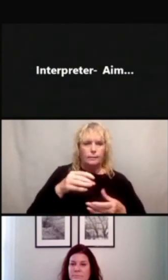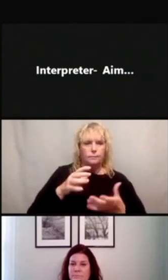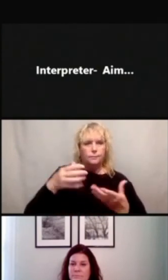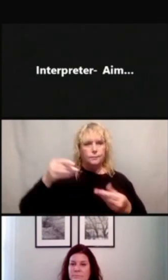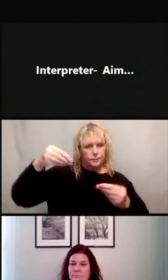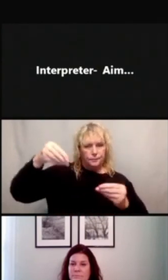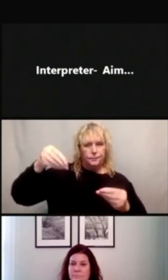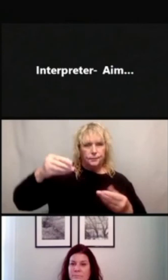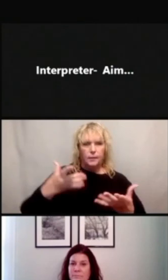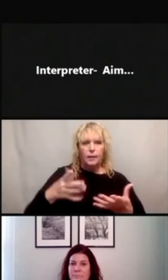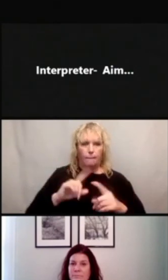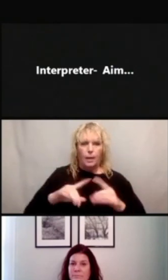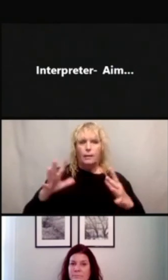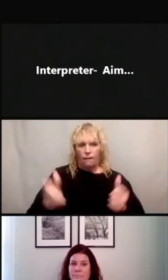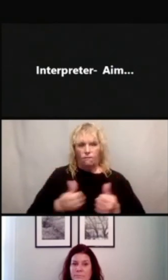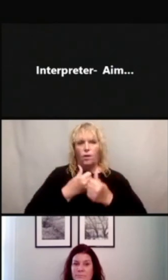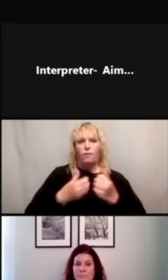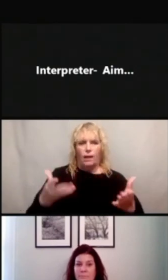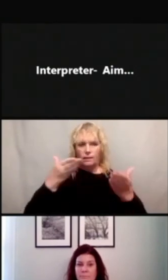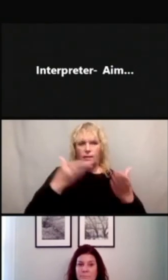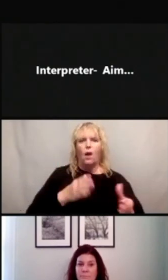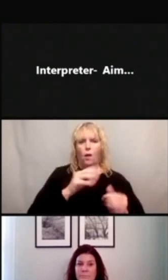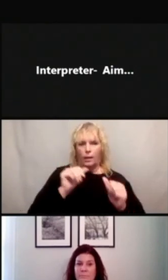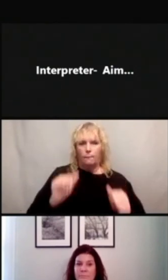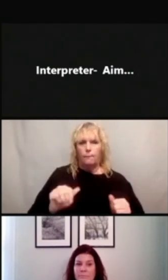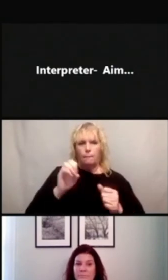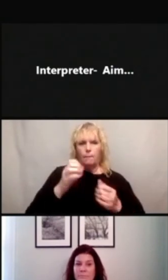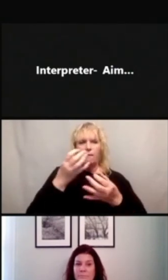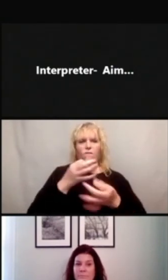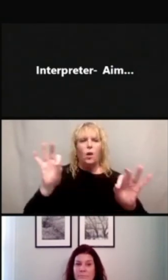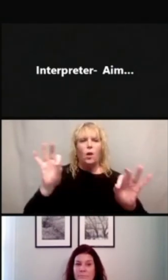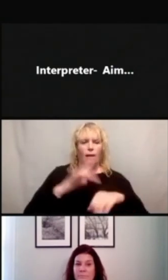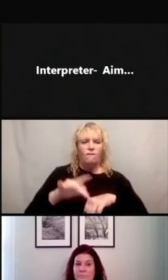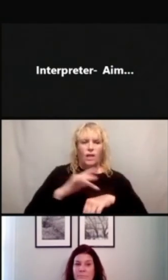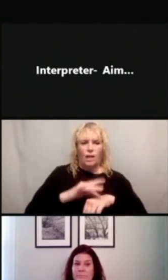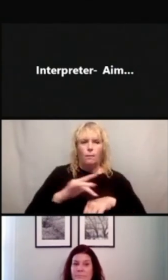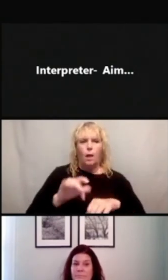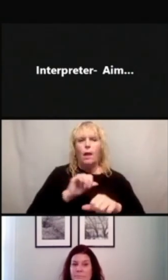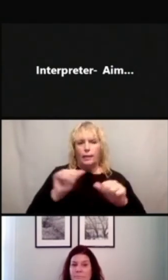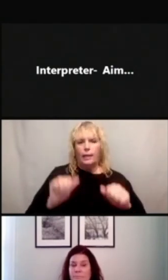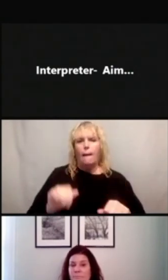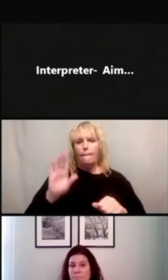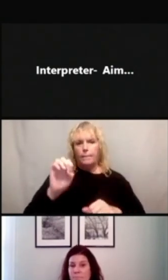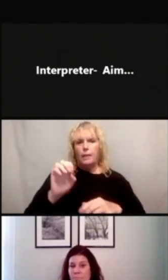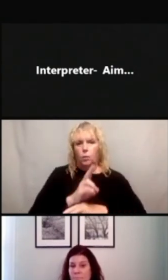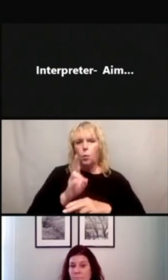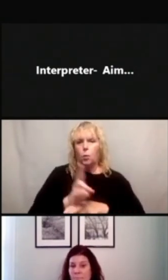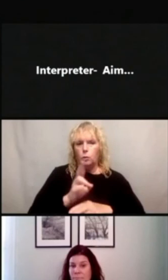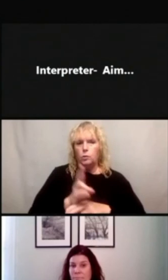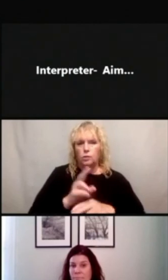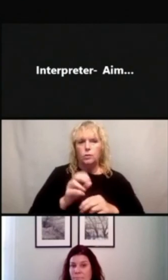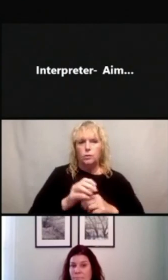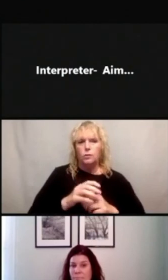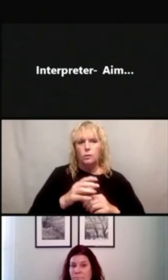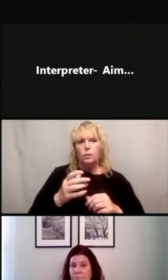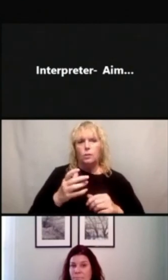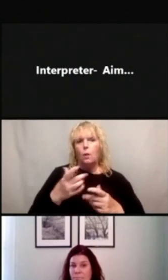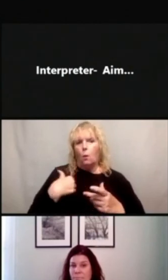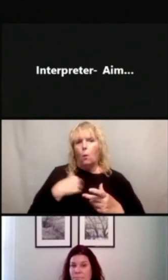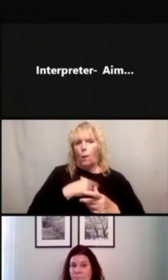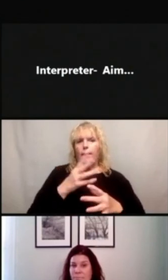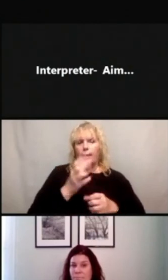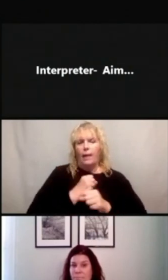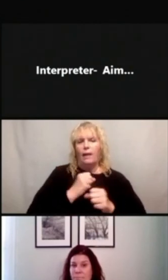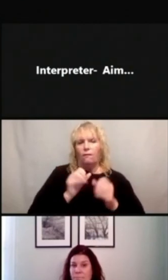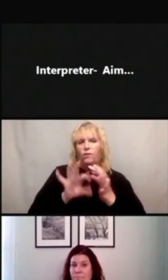is up there and is freely available and used by quite a few. We've gotten feedback, anecdotal